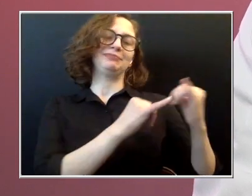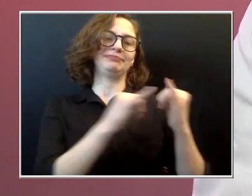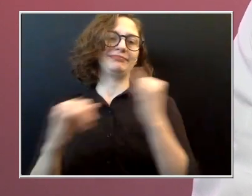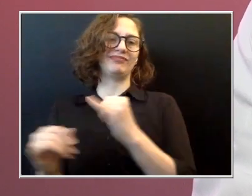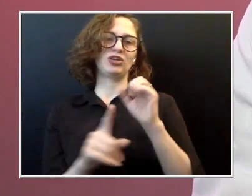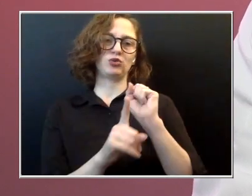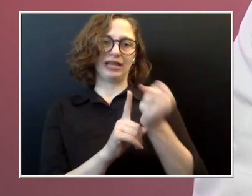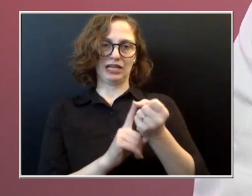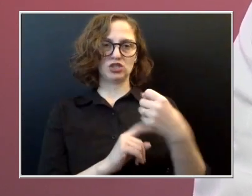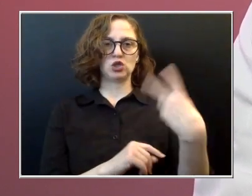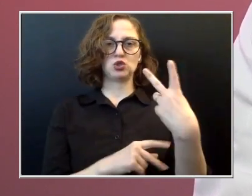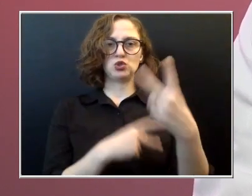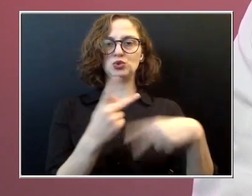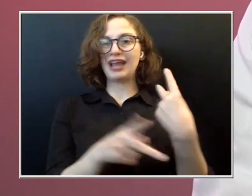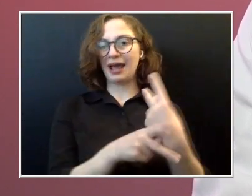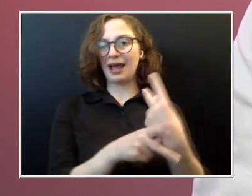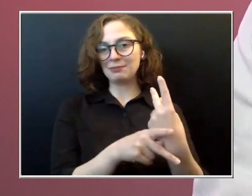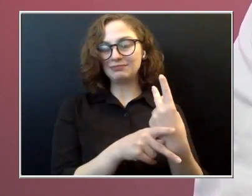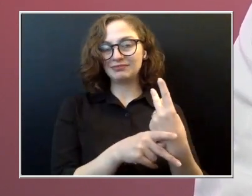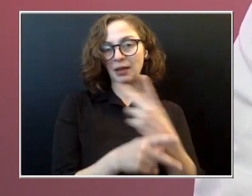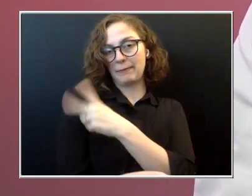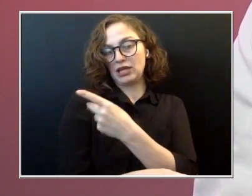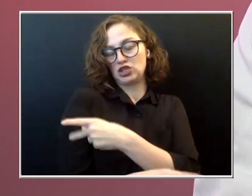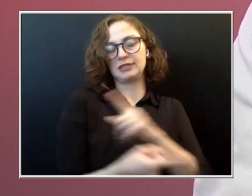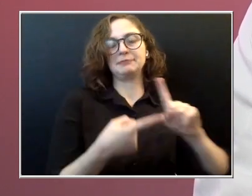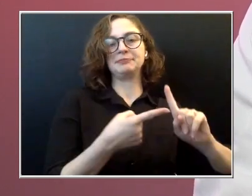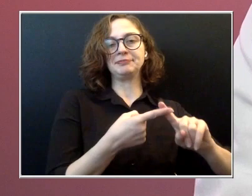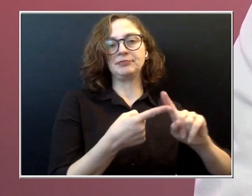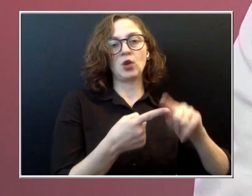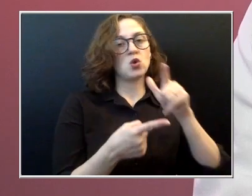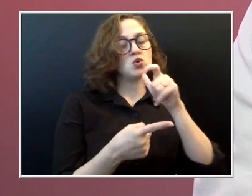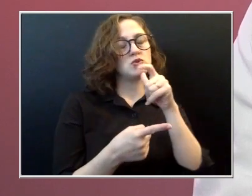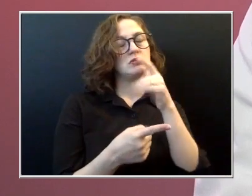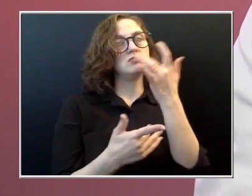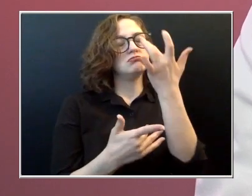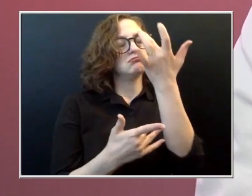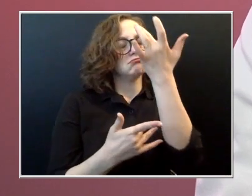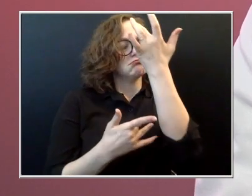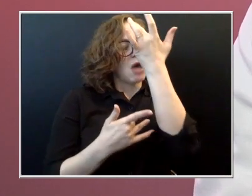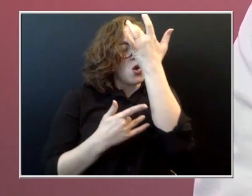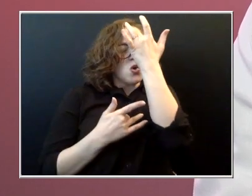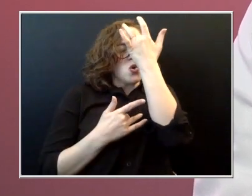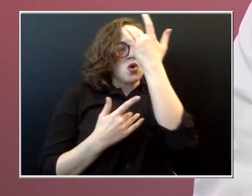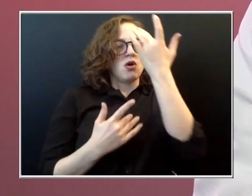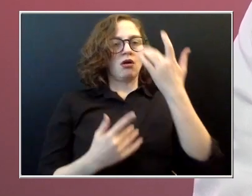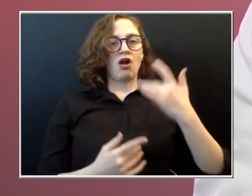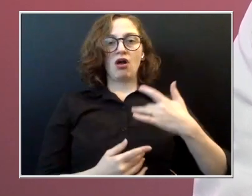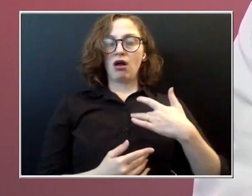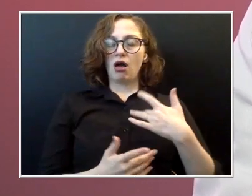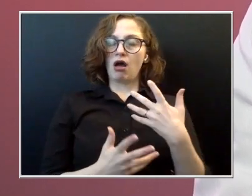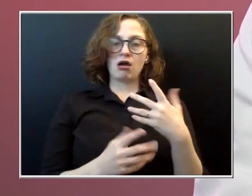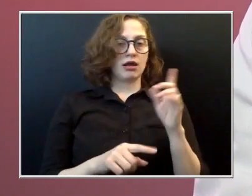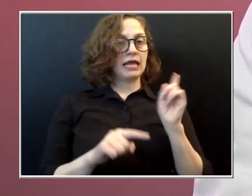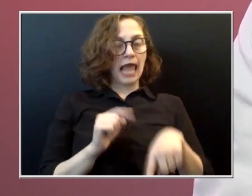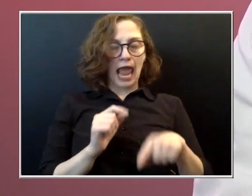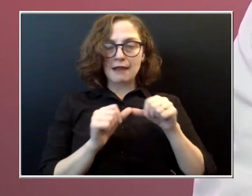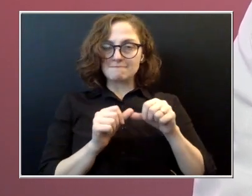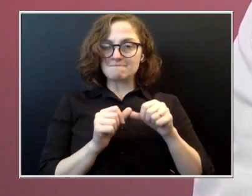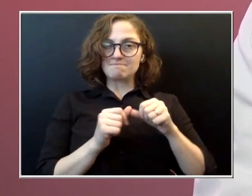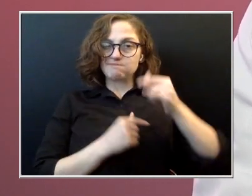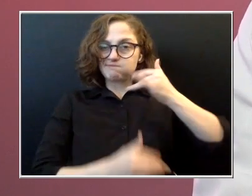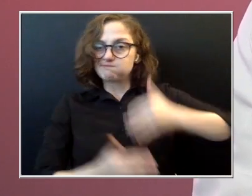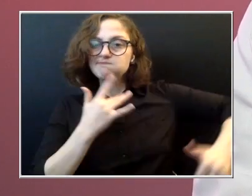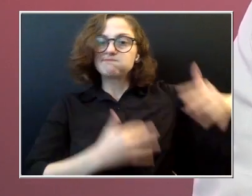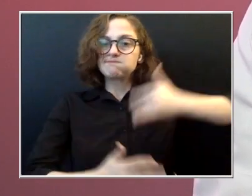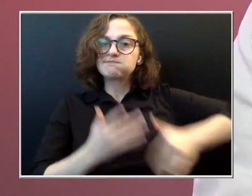very, very sick, their heart function is very low, heart is not able to maintain blood flow to the organs, and we feel like